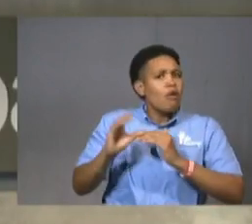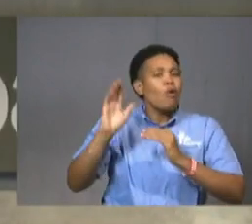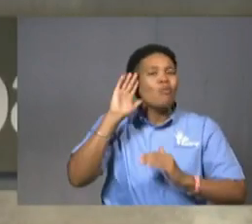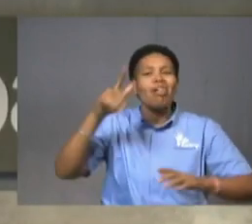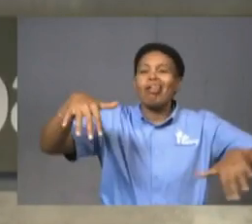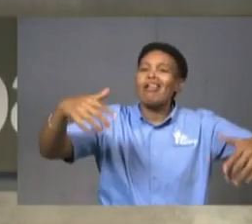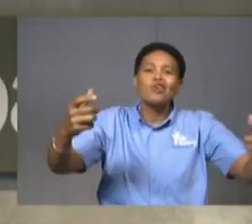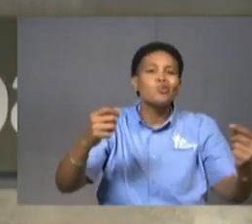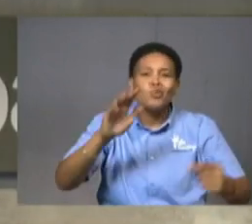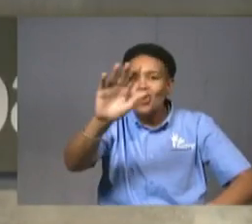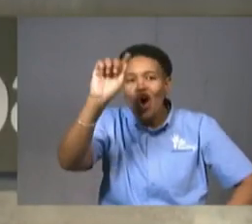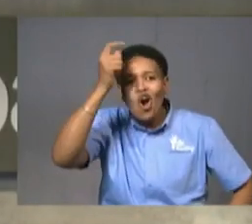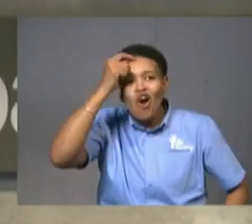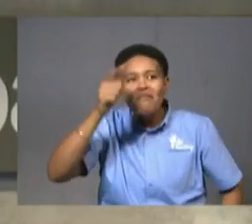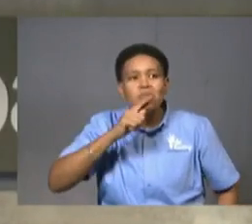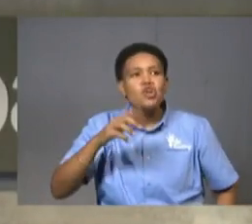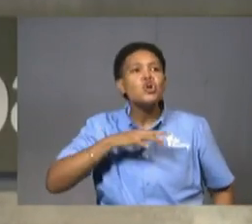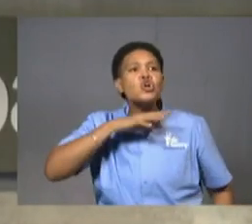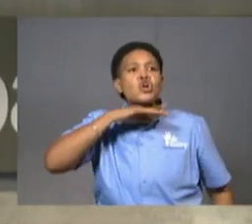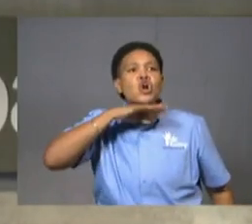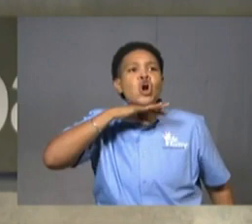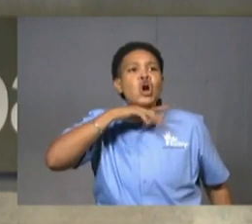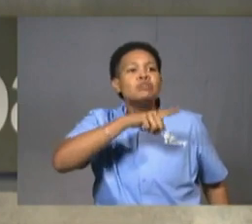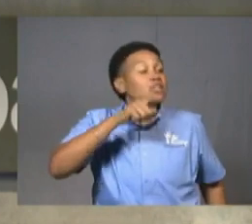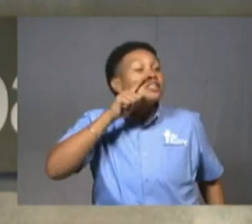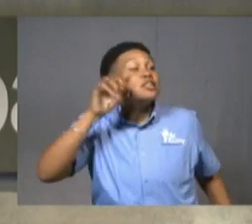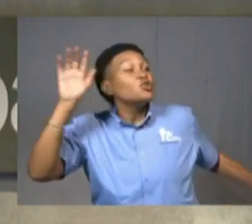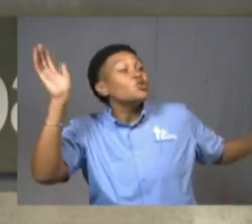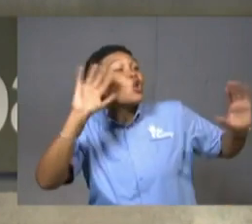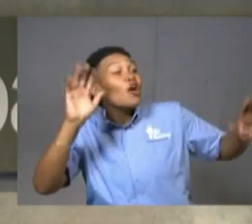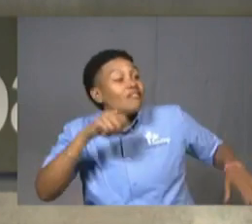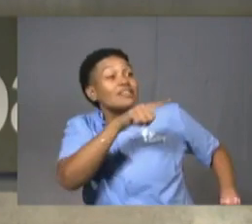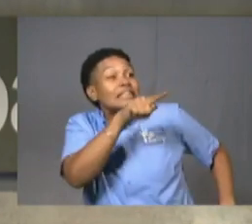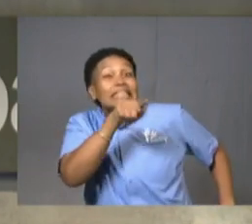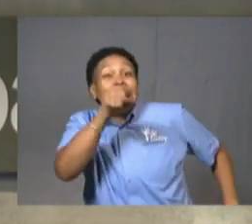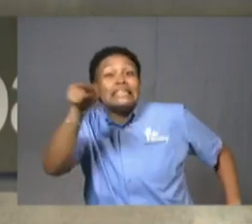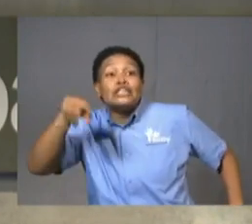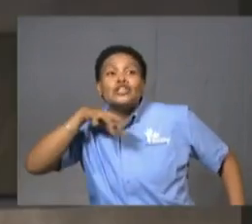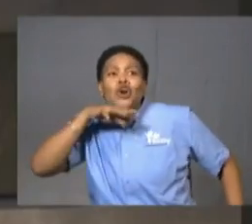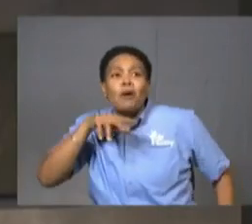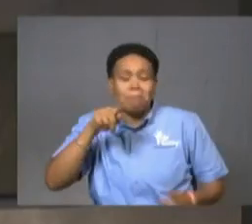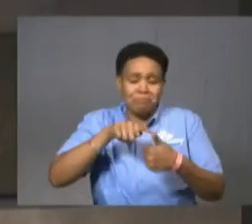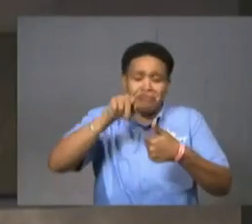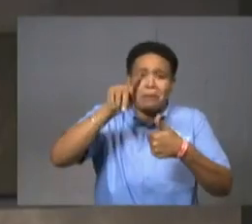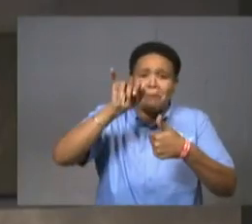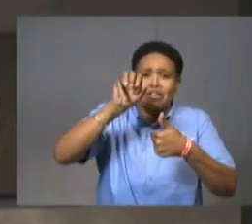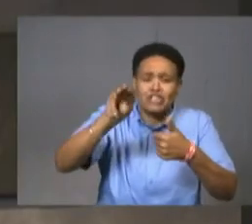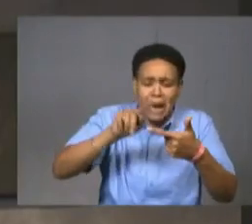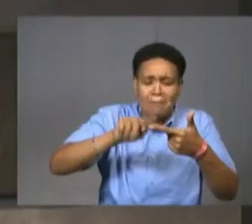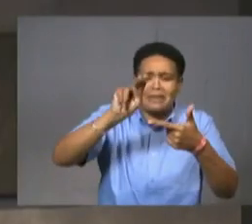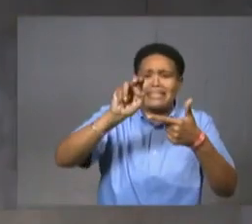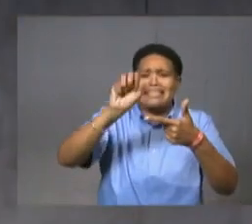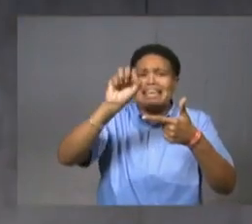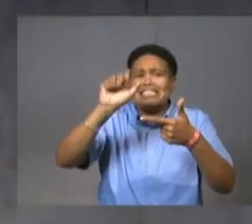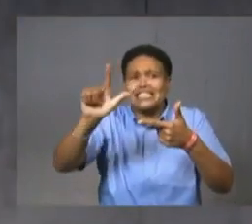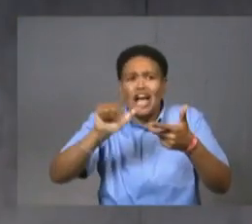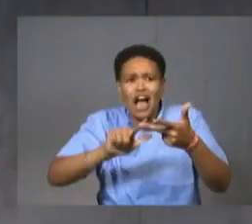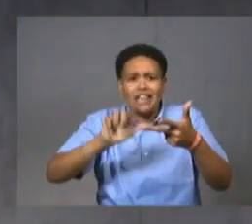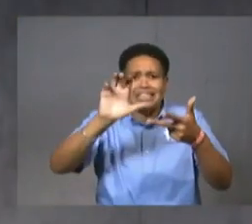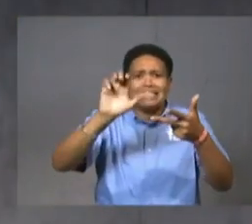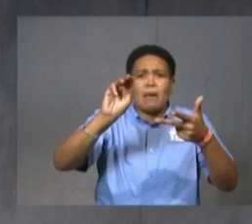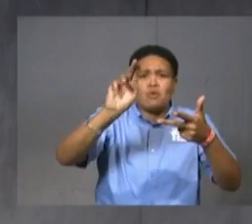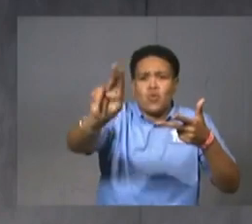government that delivered the corruption scandals in abundance. Petrojam, Nessal,